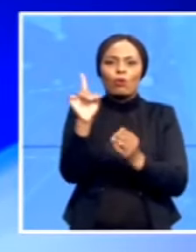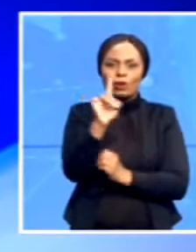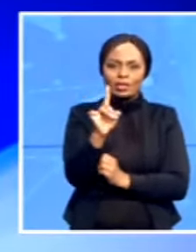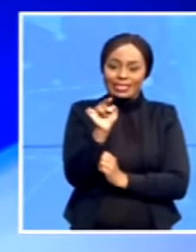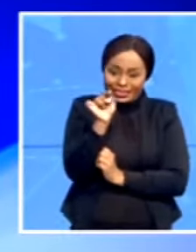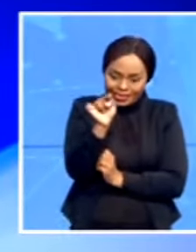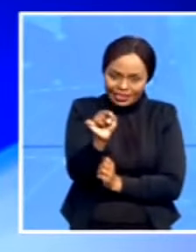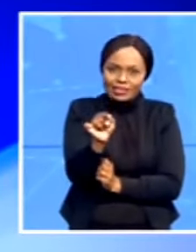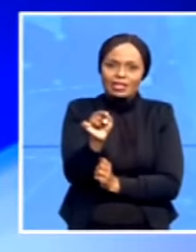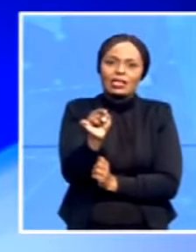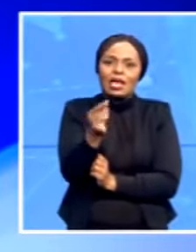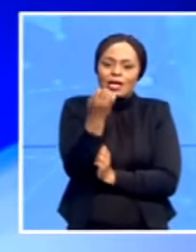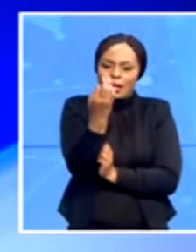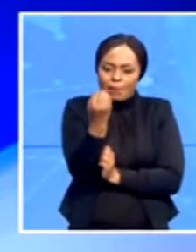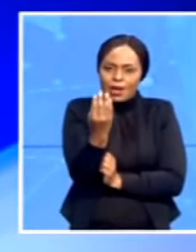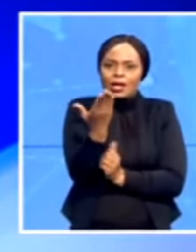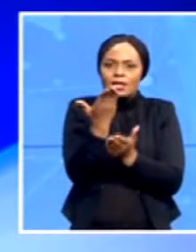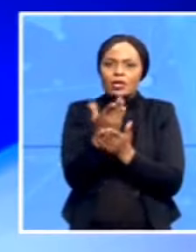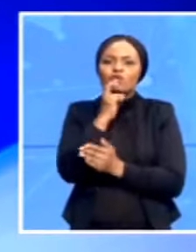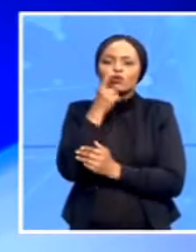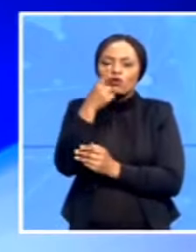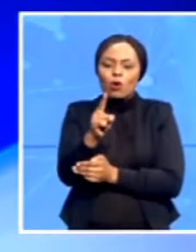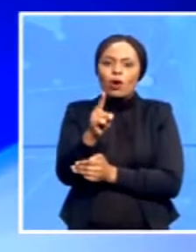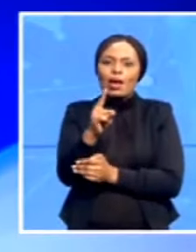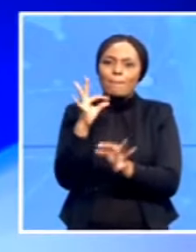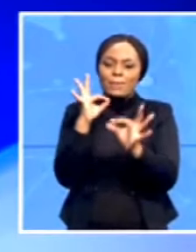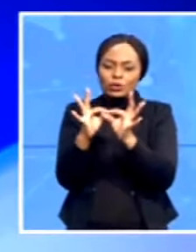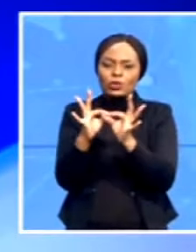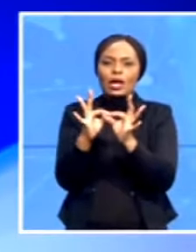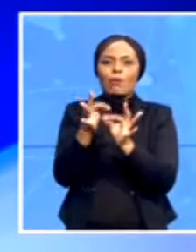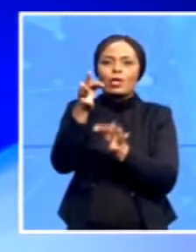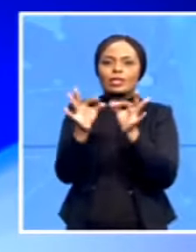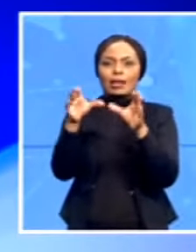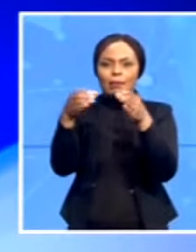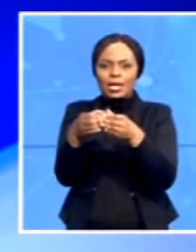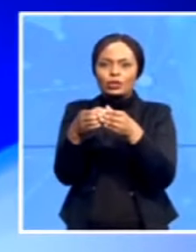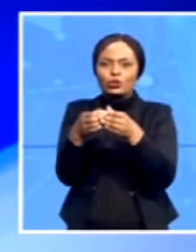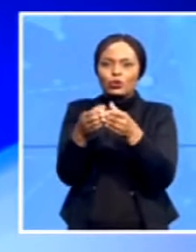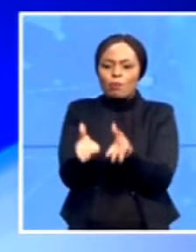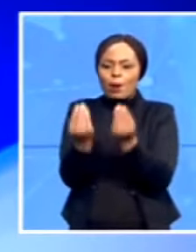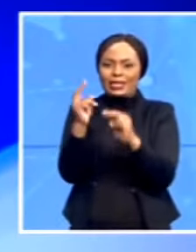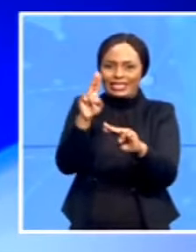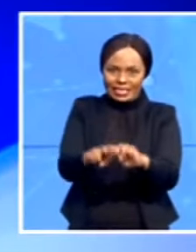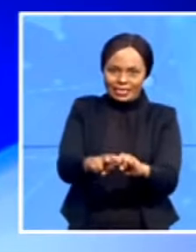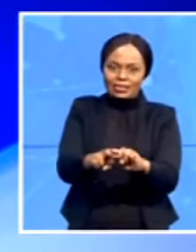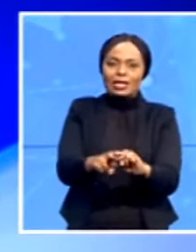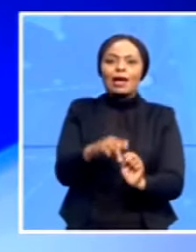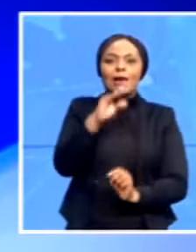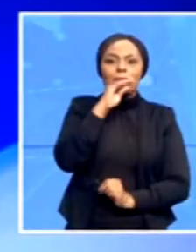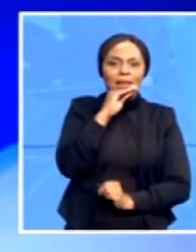political party, to allocate seats on the basis of that. So you'll take total number of